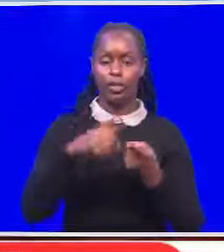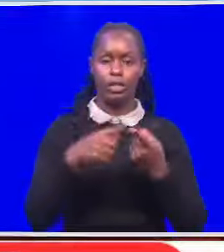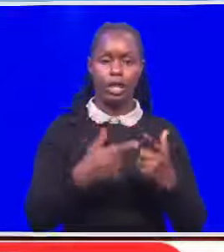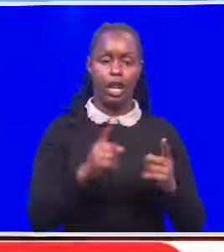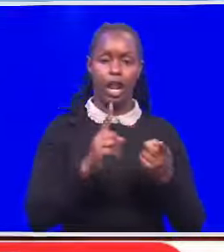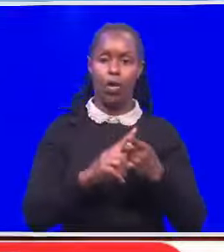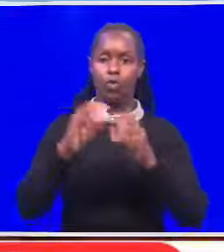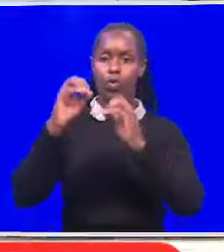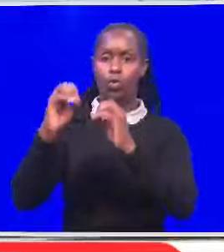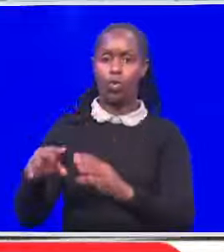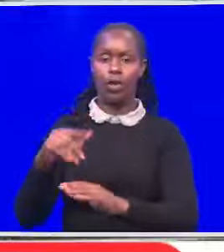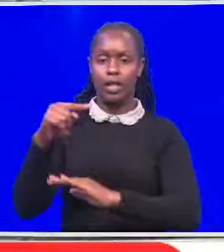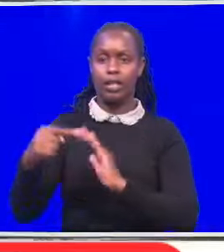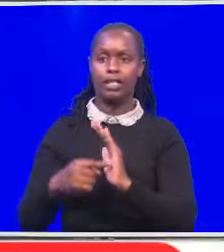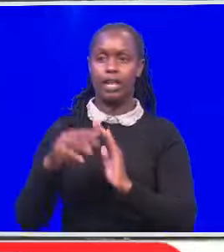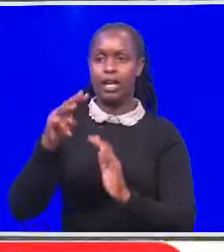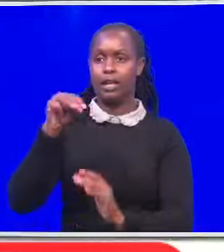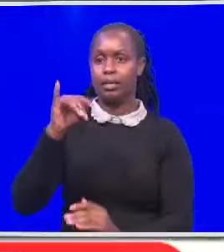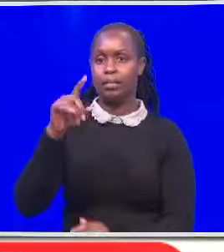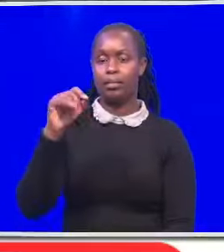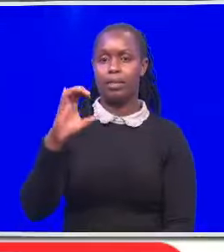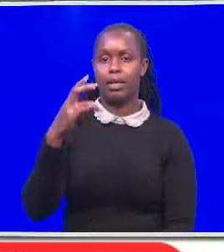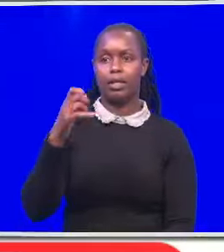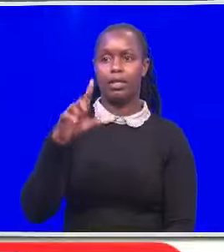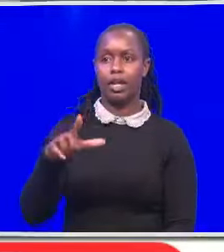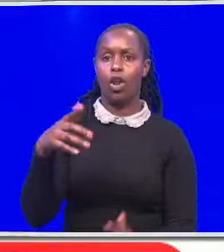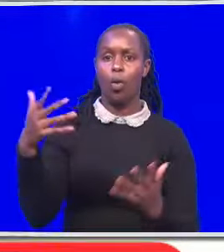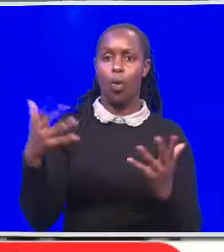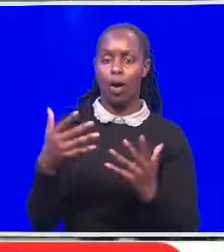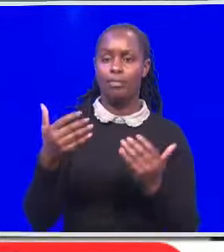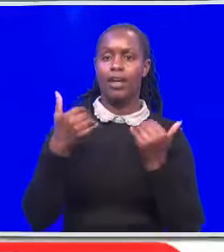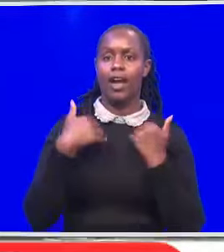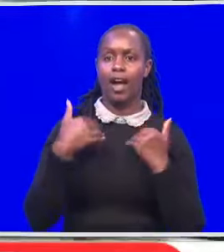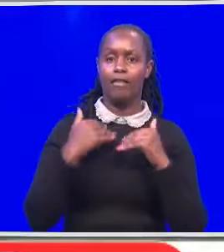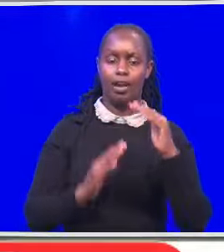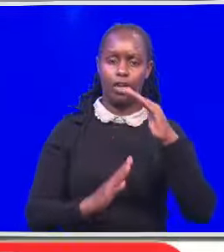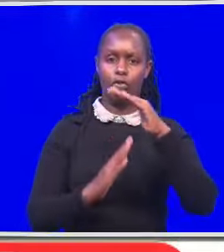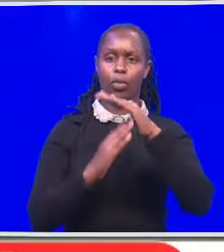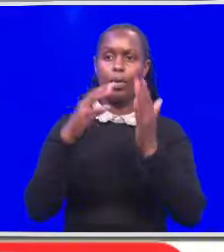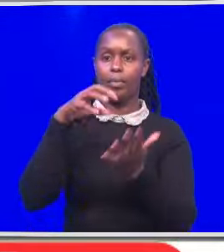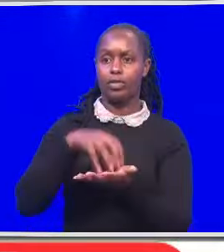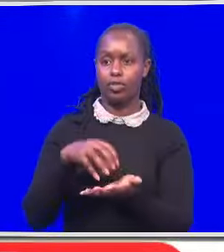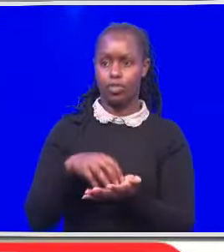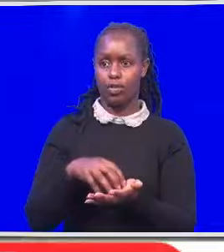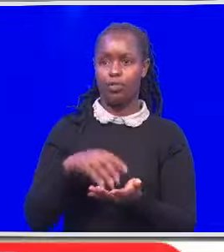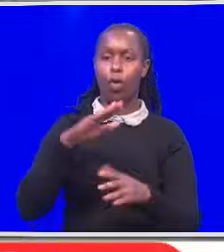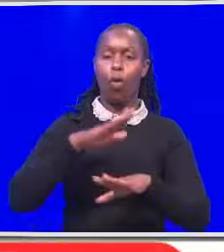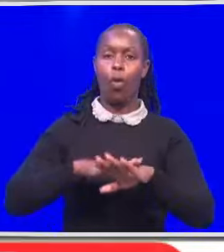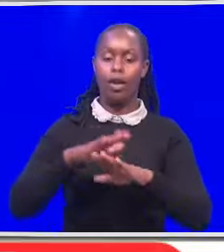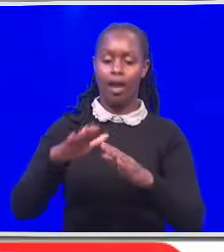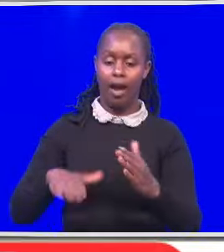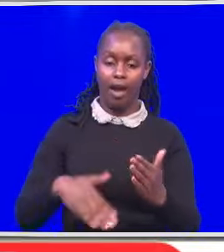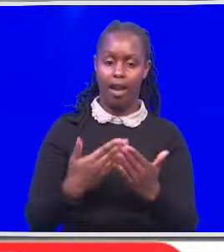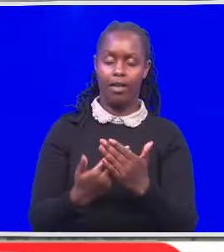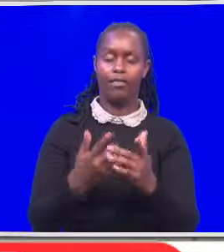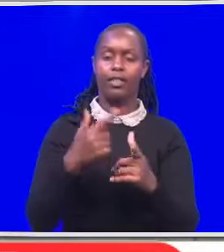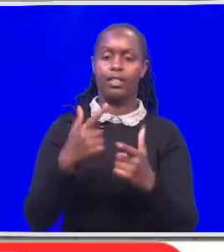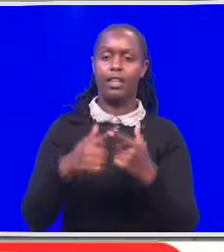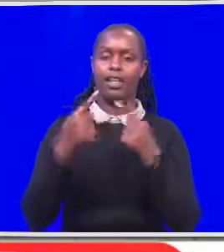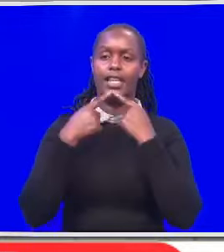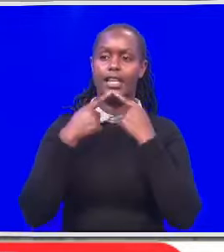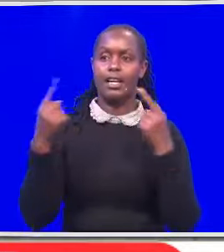contaminated sugar at Michelle Court CFC, where she holds a senior position. Upon seizure, the importer declared the shipment